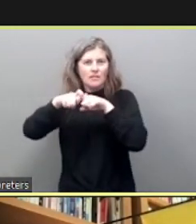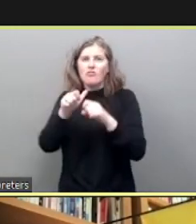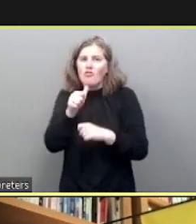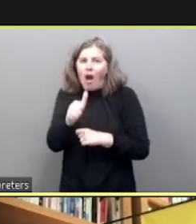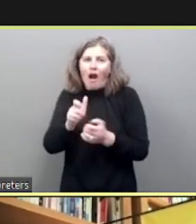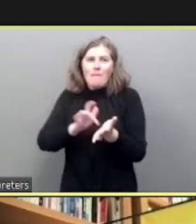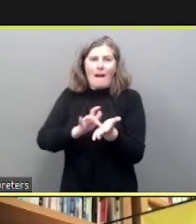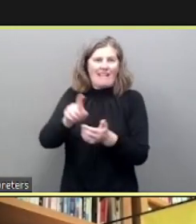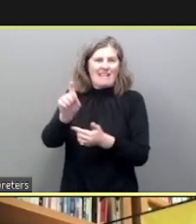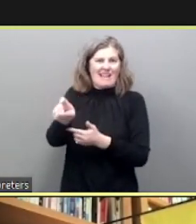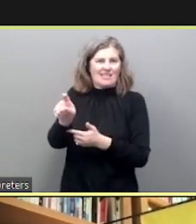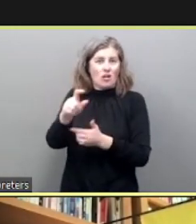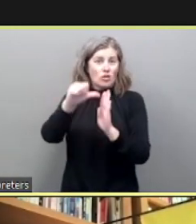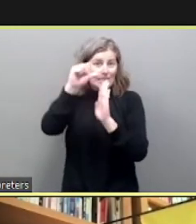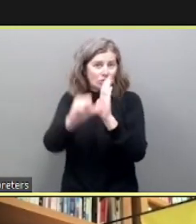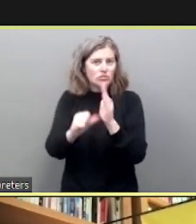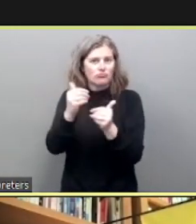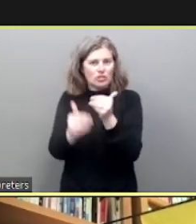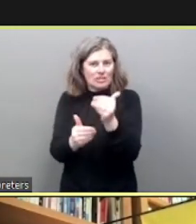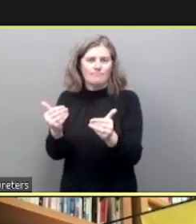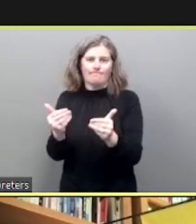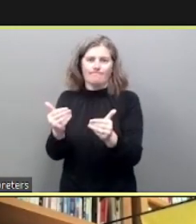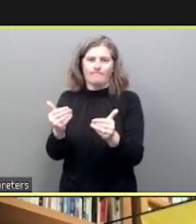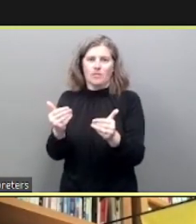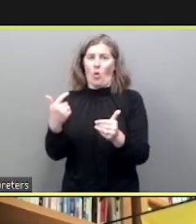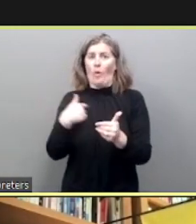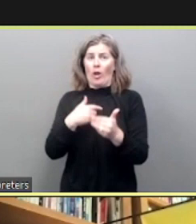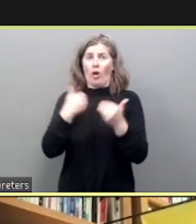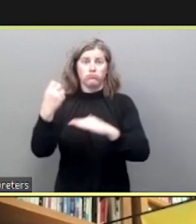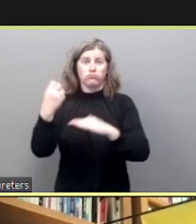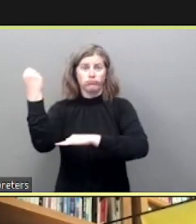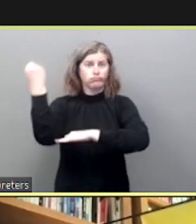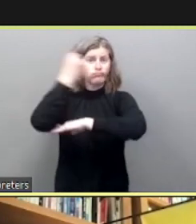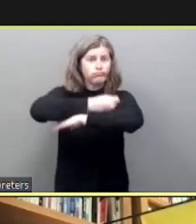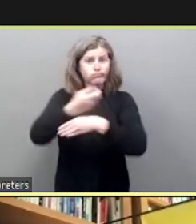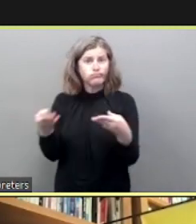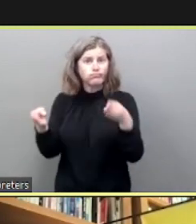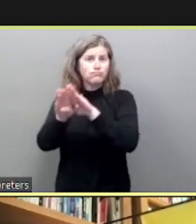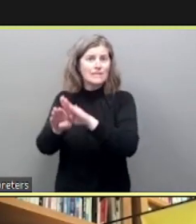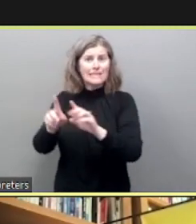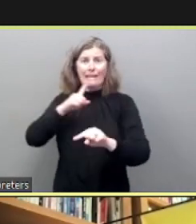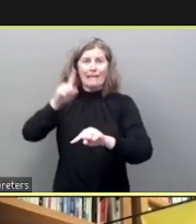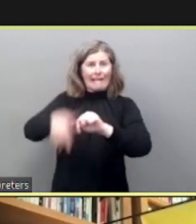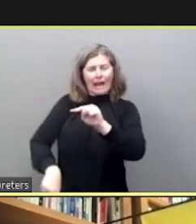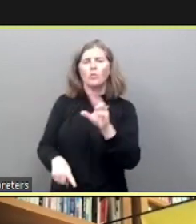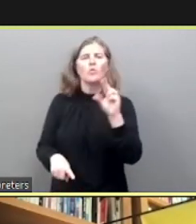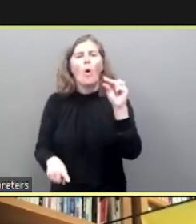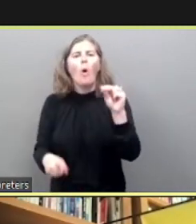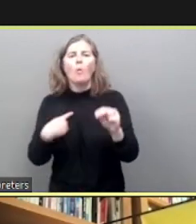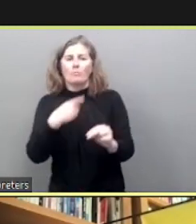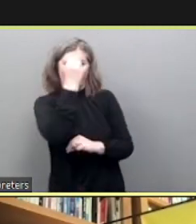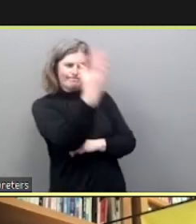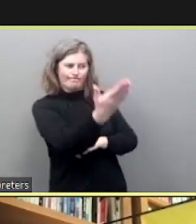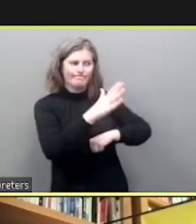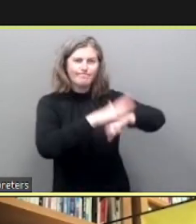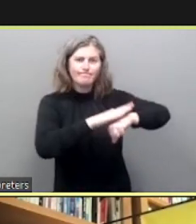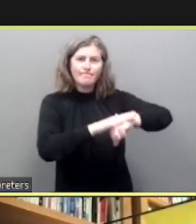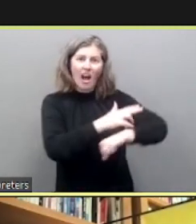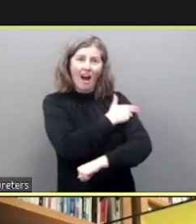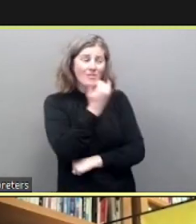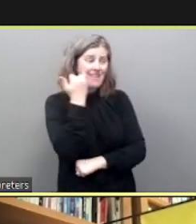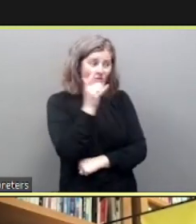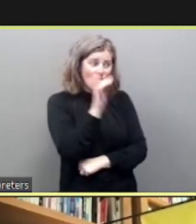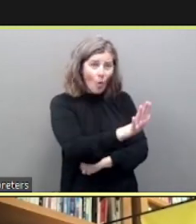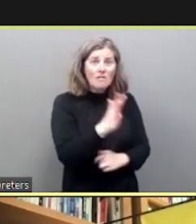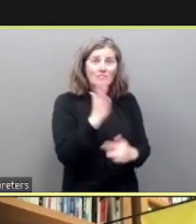non-medically necessary procedures. The state is not closing down medically necessary procedures, but we're saying to hospitals, if you get to the point